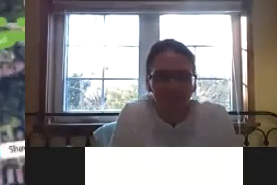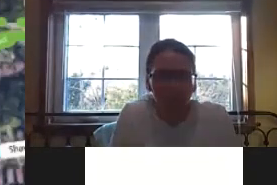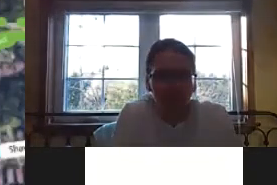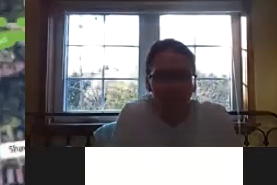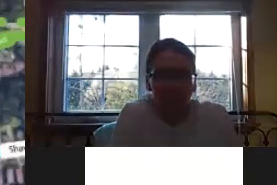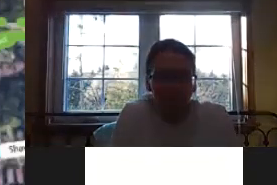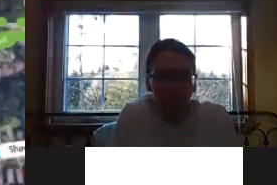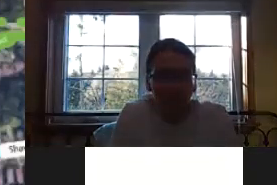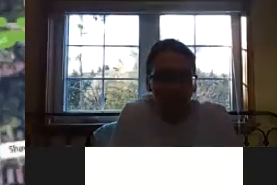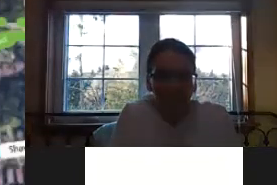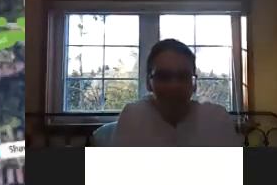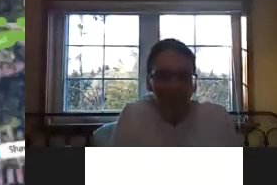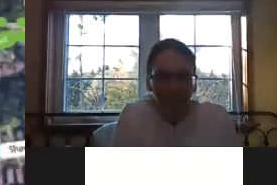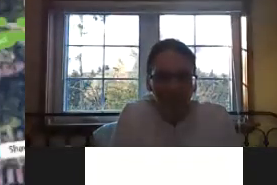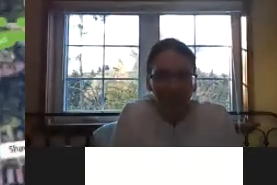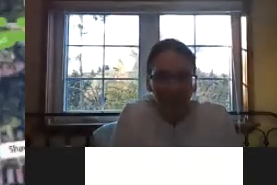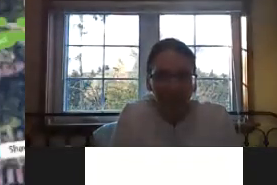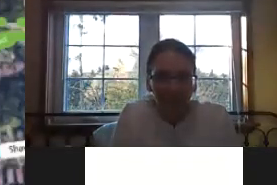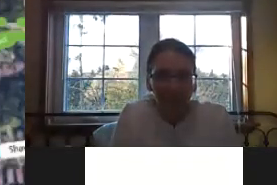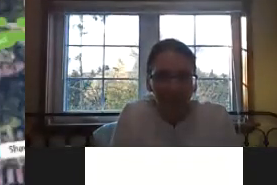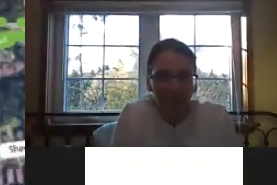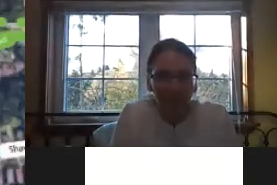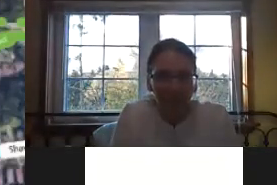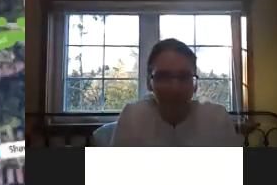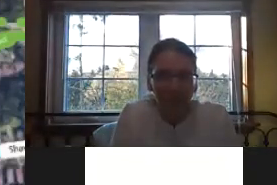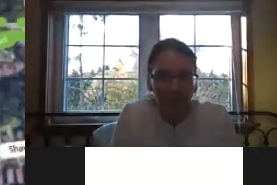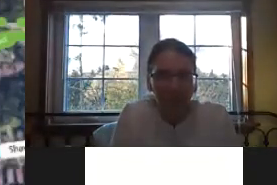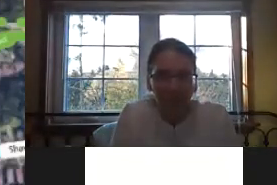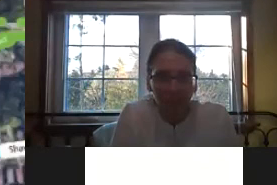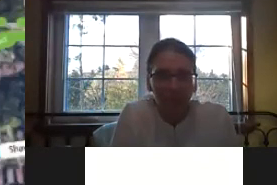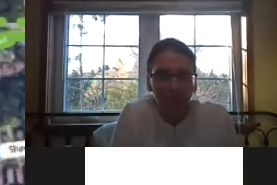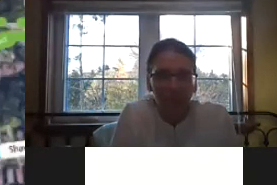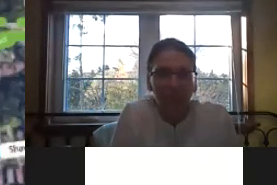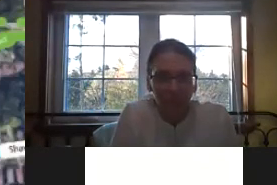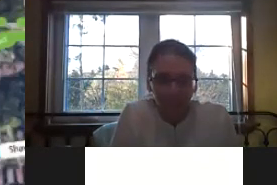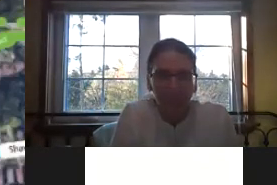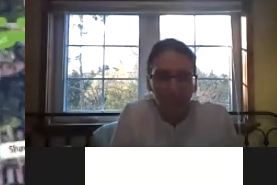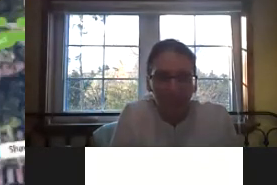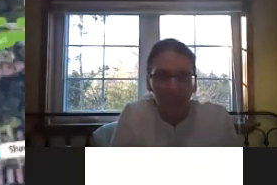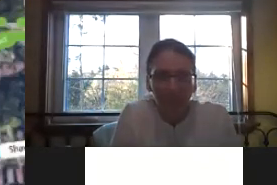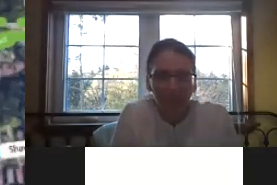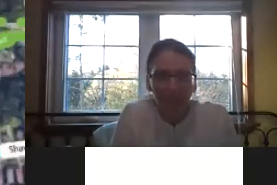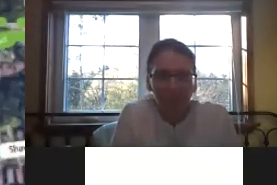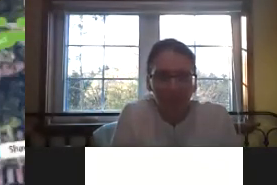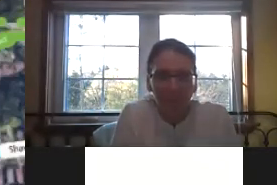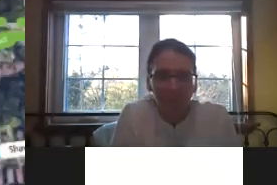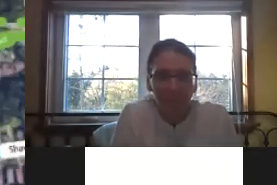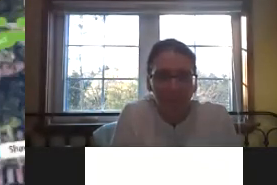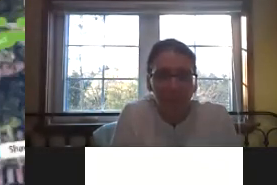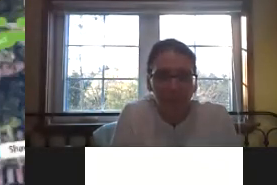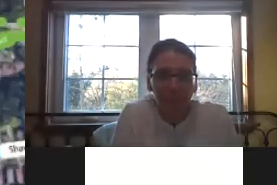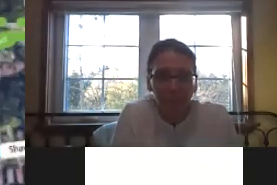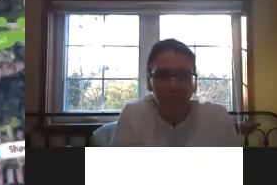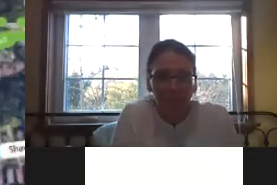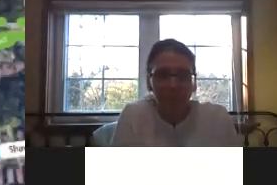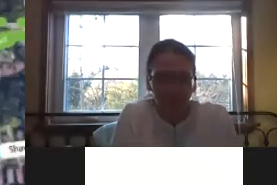was especially partial to the one on Beacon because of the calming I thought it would bring. So I'm grateful to hear that